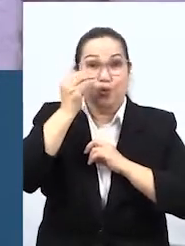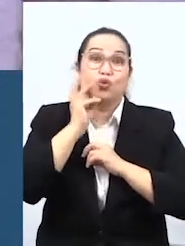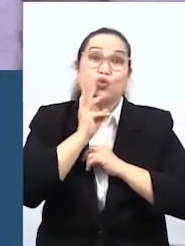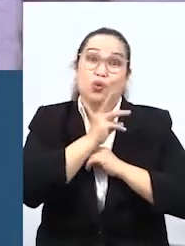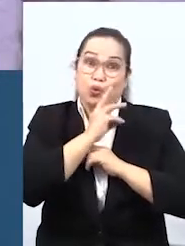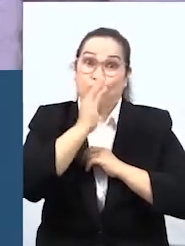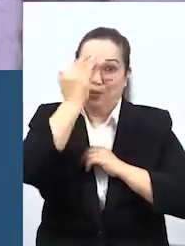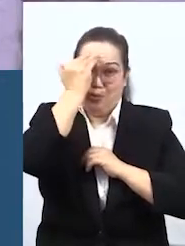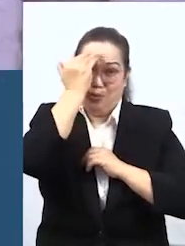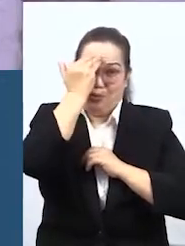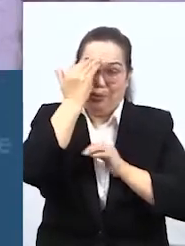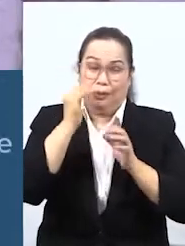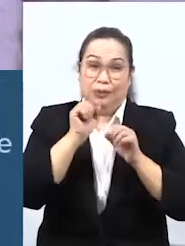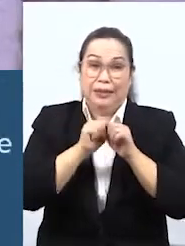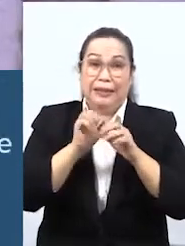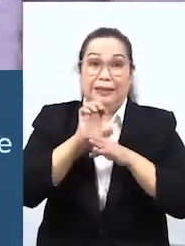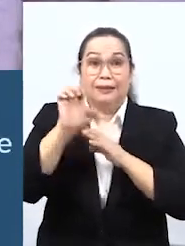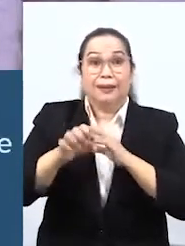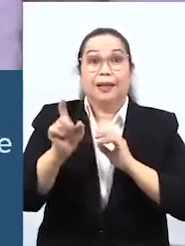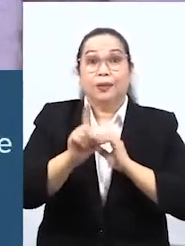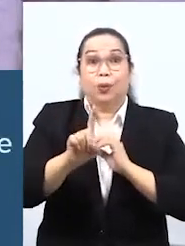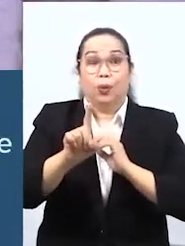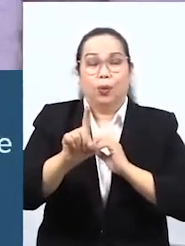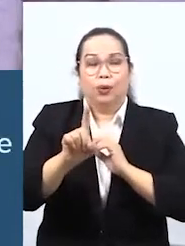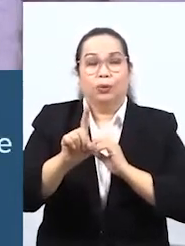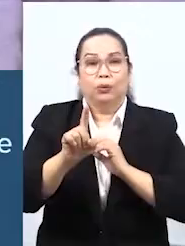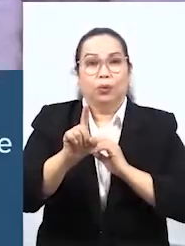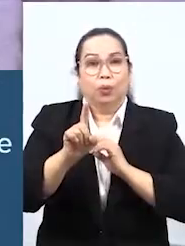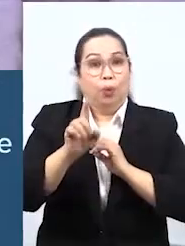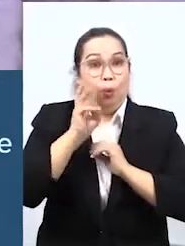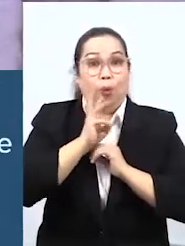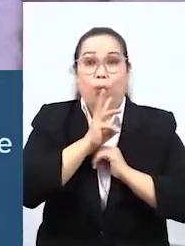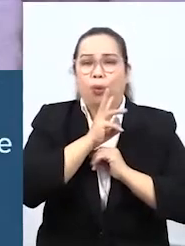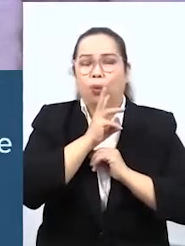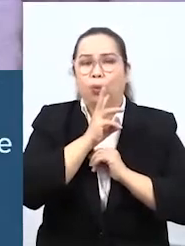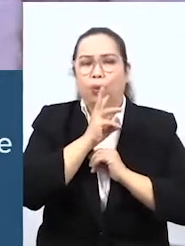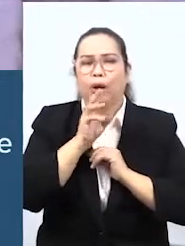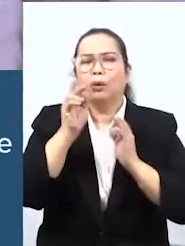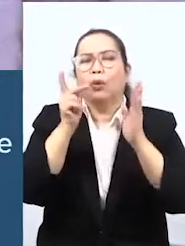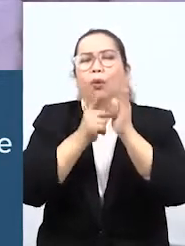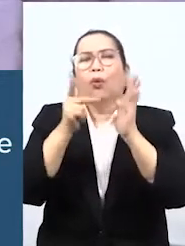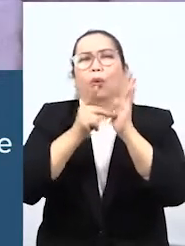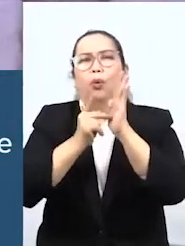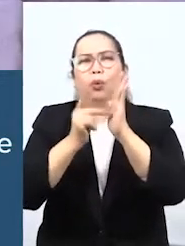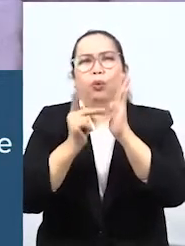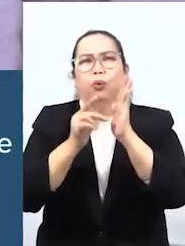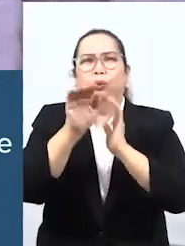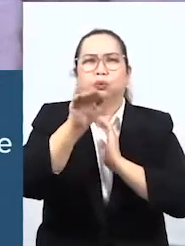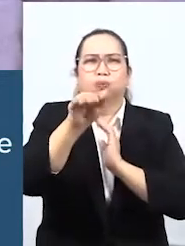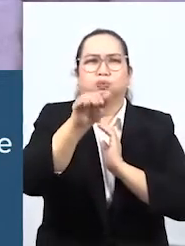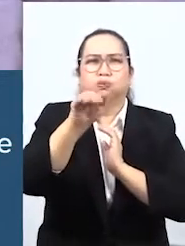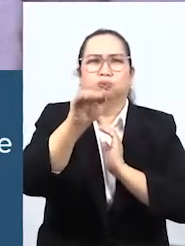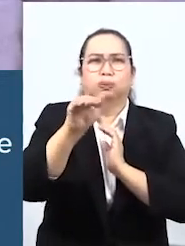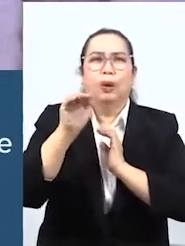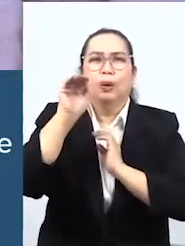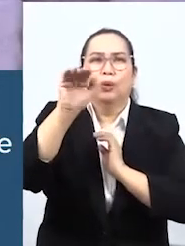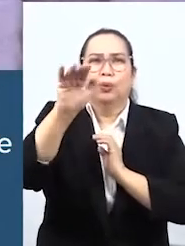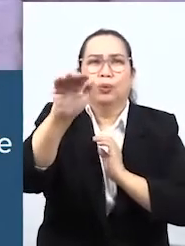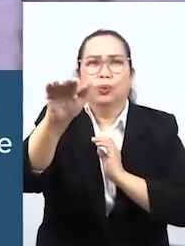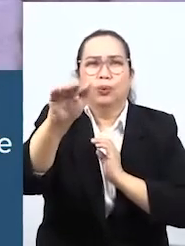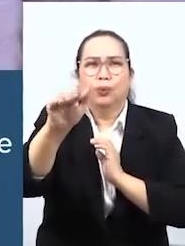it in the end though the widow wears him down